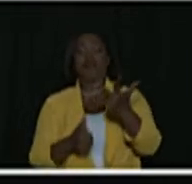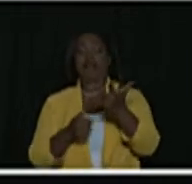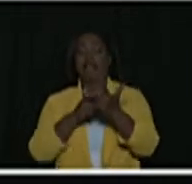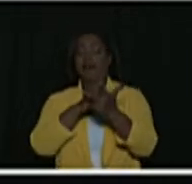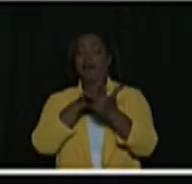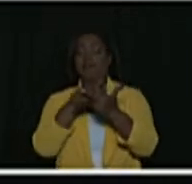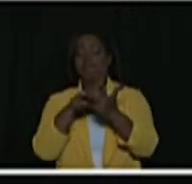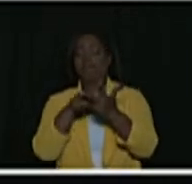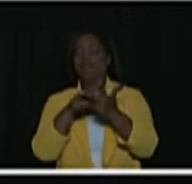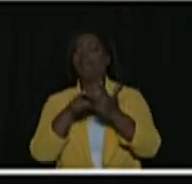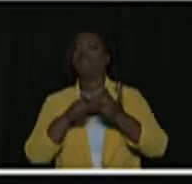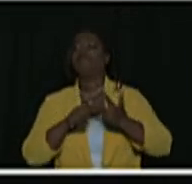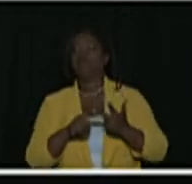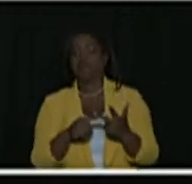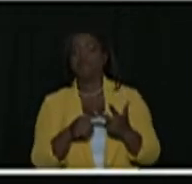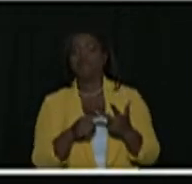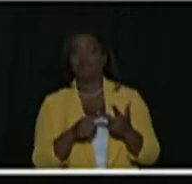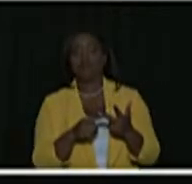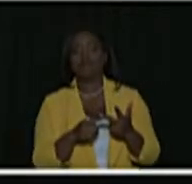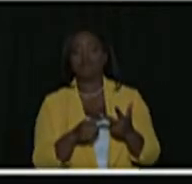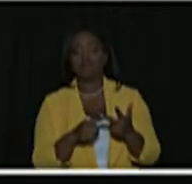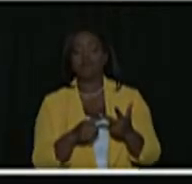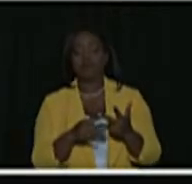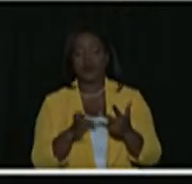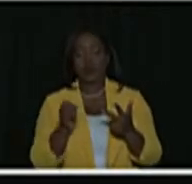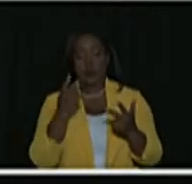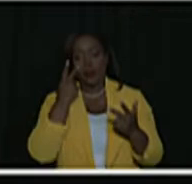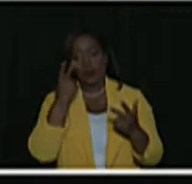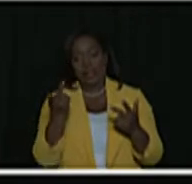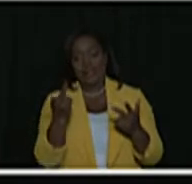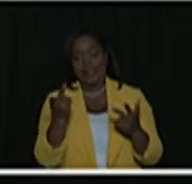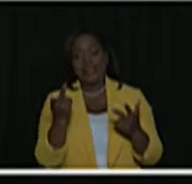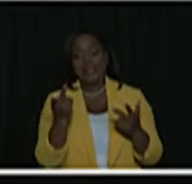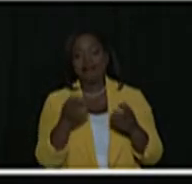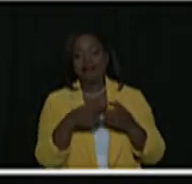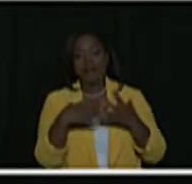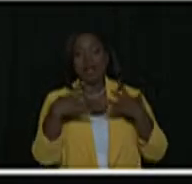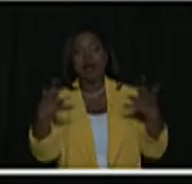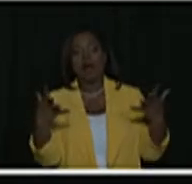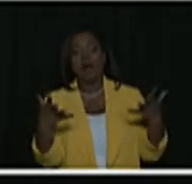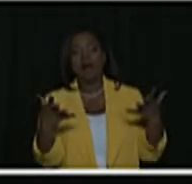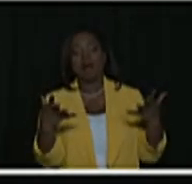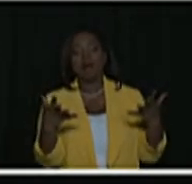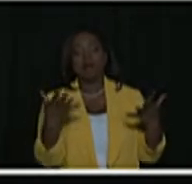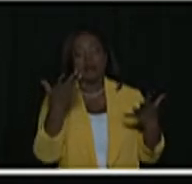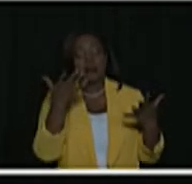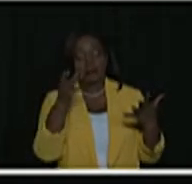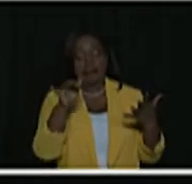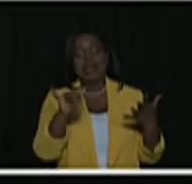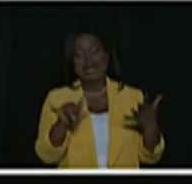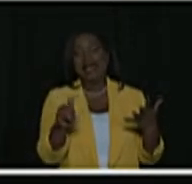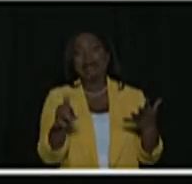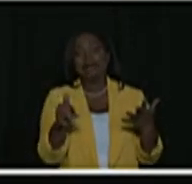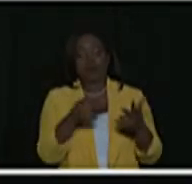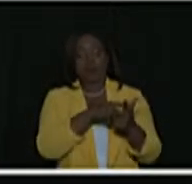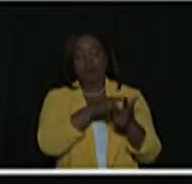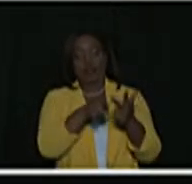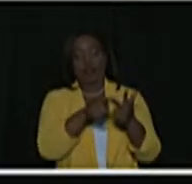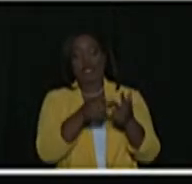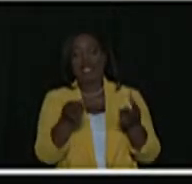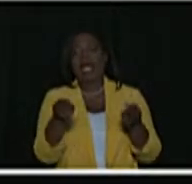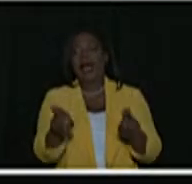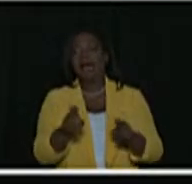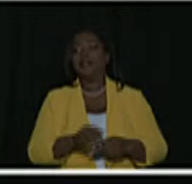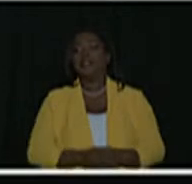prevalent in terms of the reports we receive, not providing adequate supervision, not providing the basic needs of the